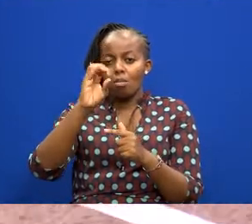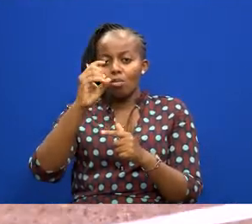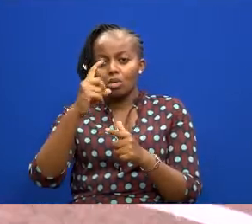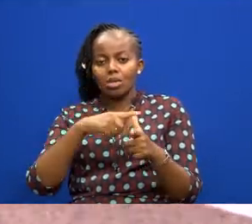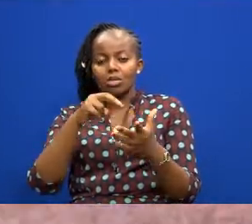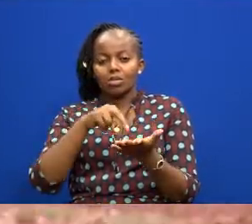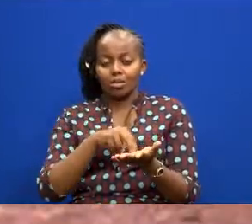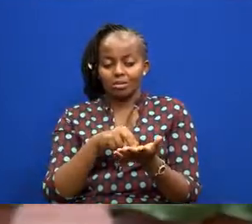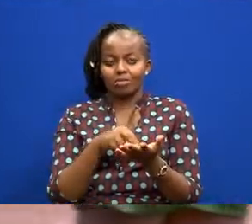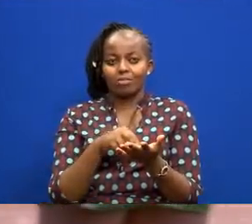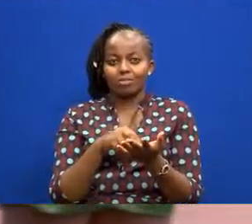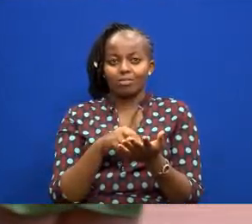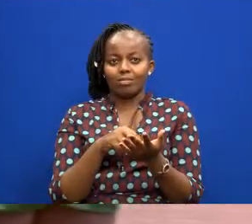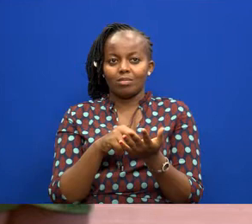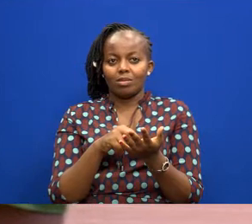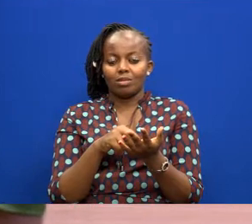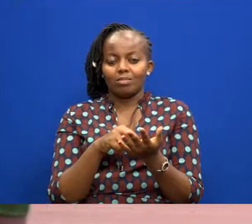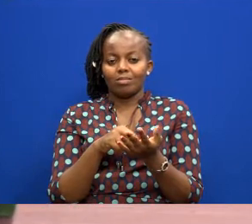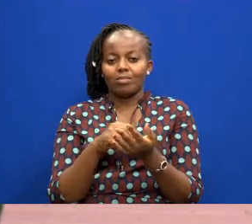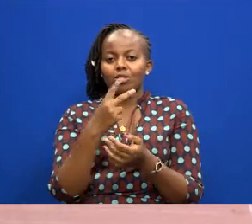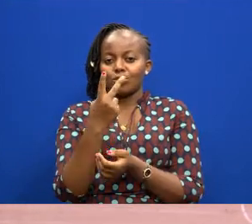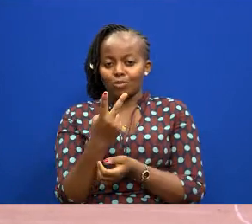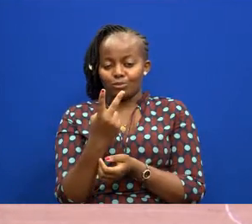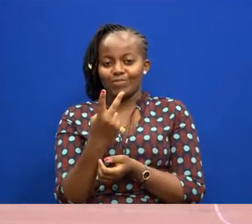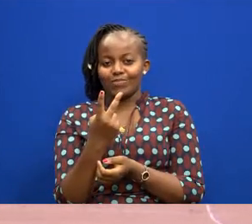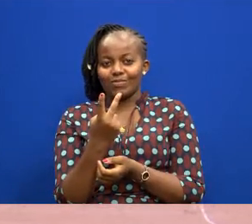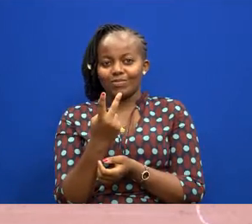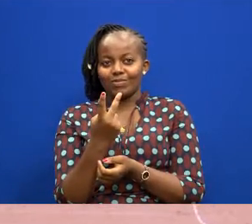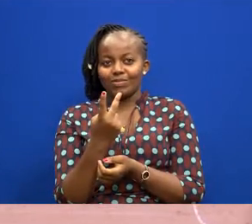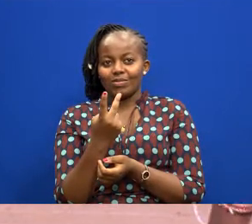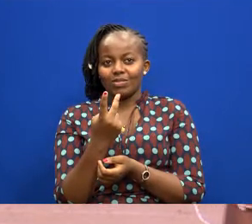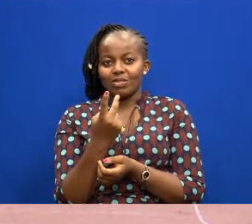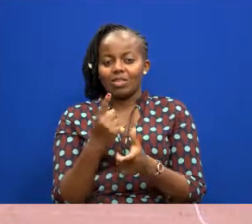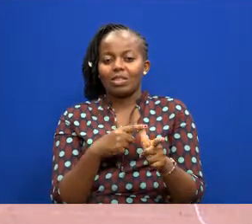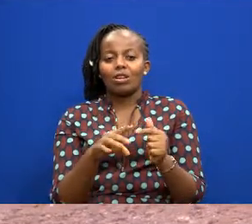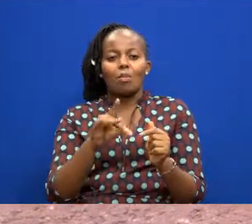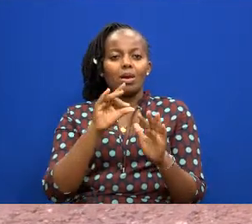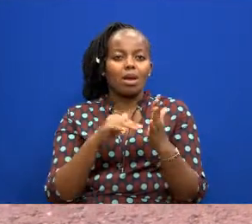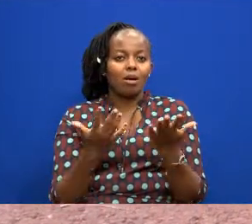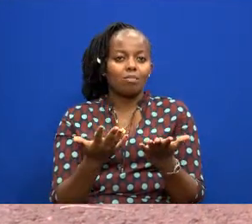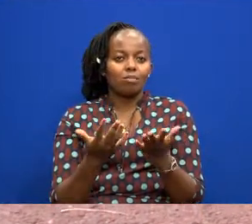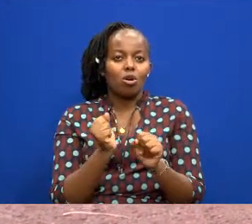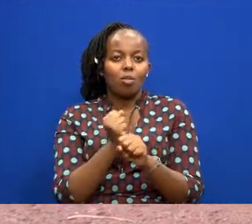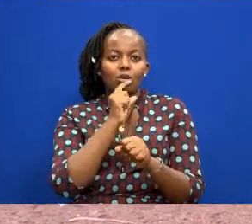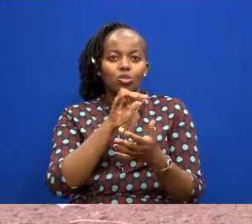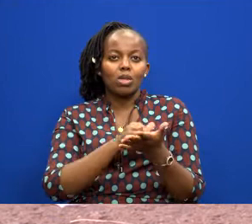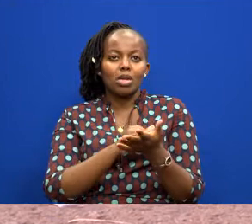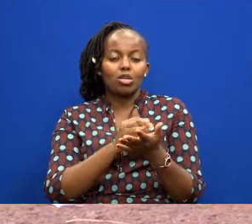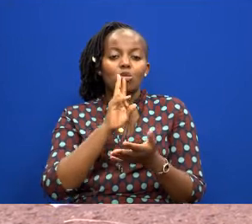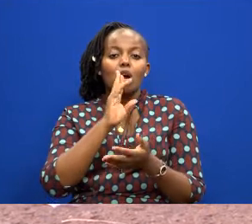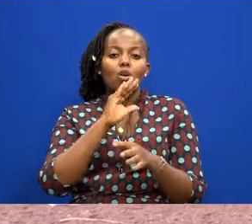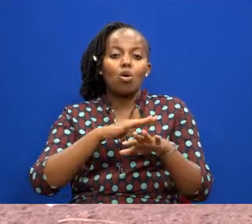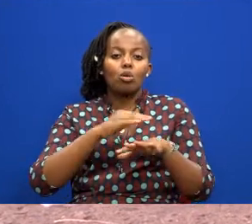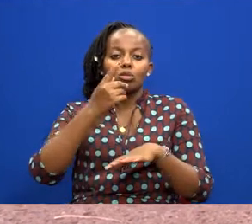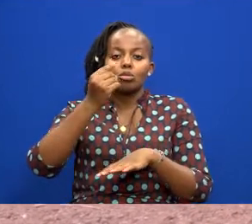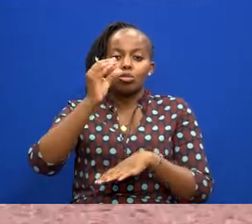Exactly. So you step on both double, but when you're picking it, make sure you are on toes.